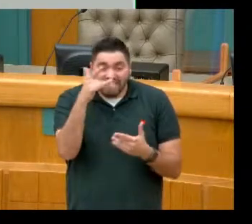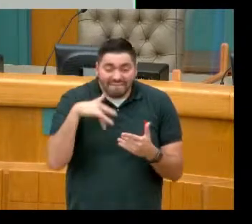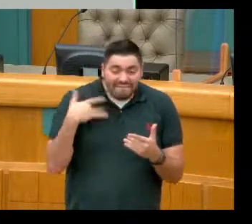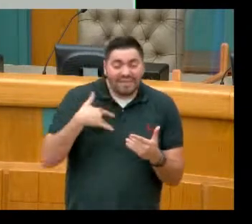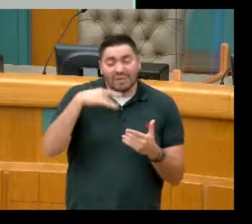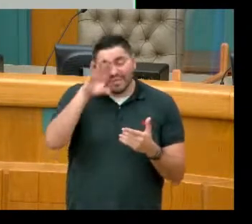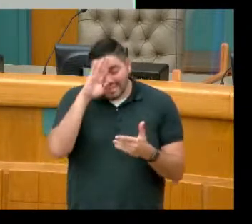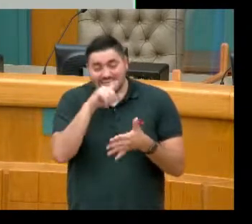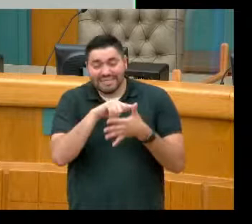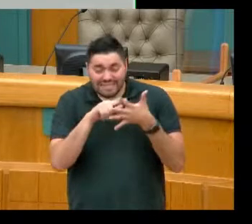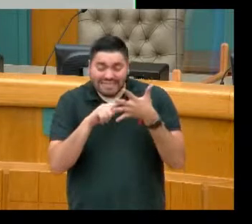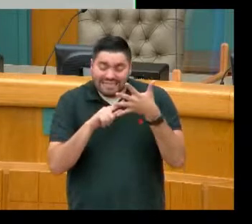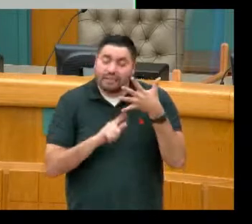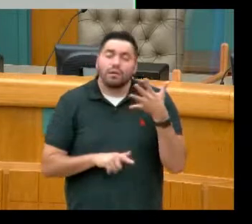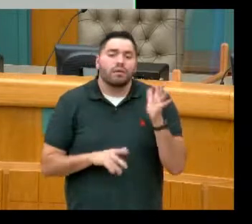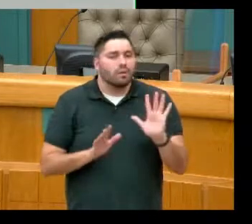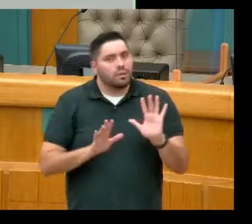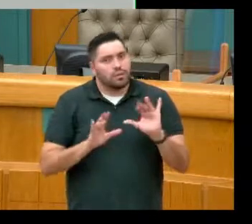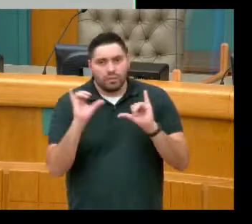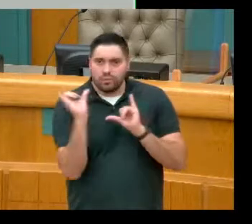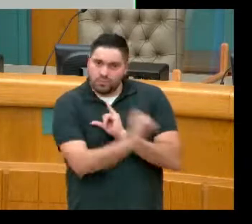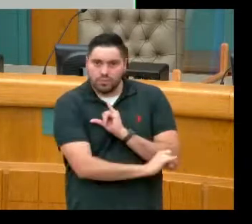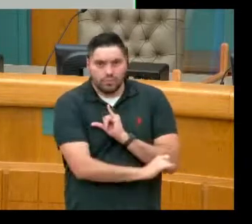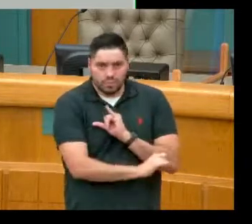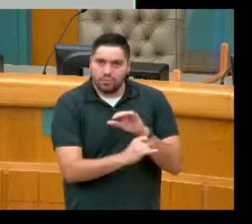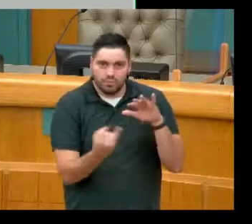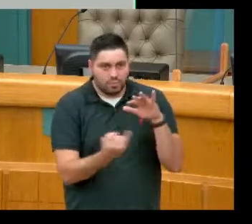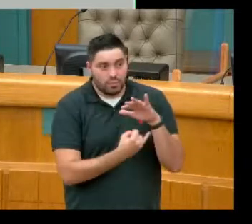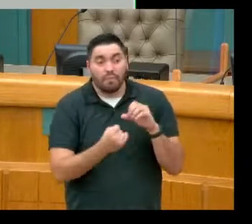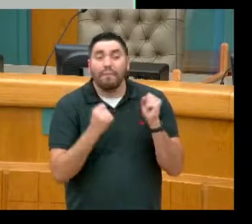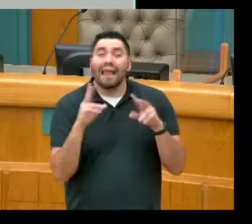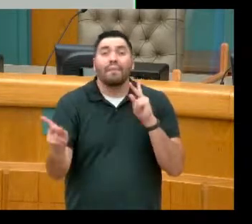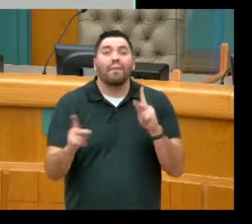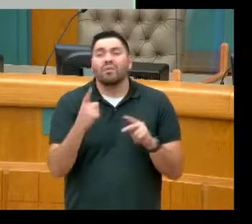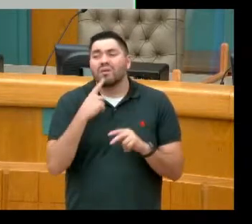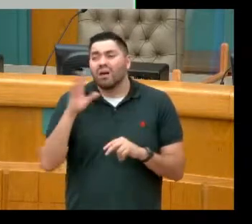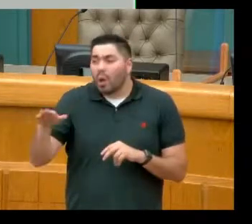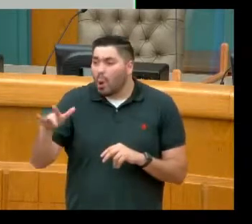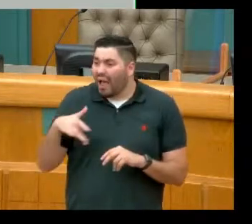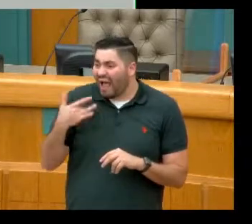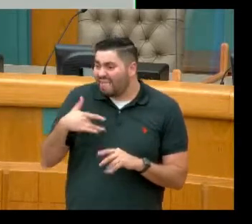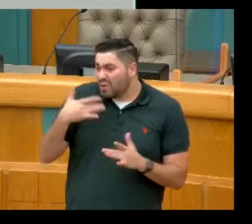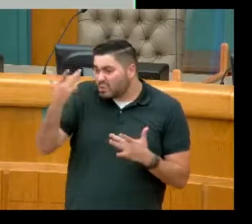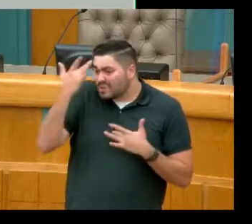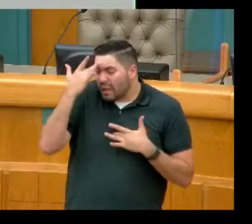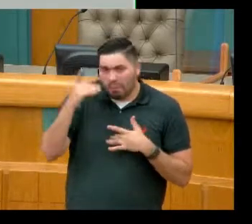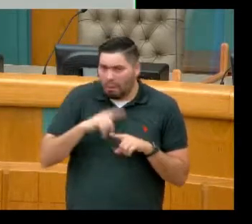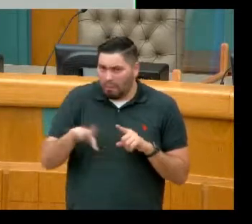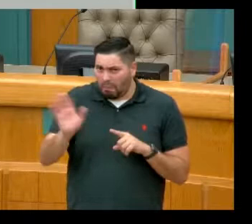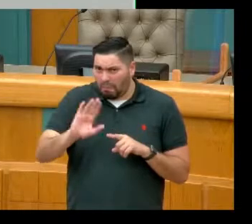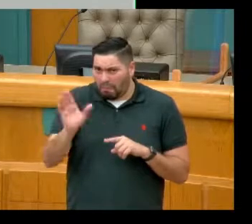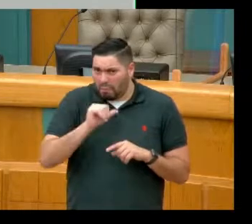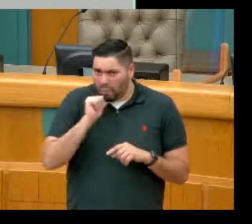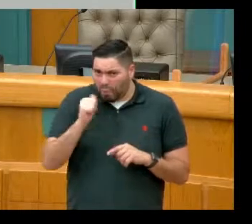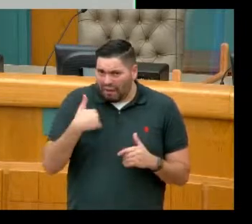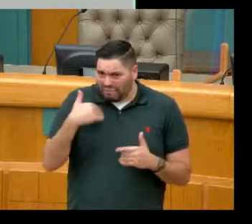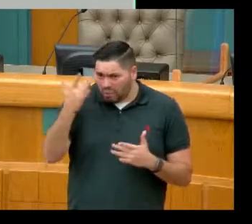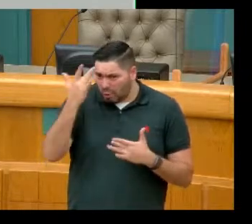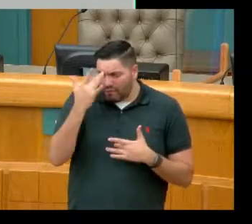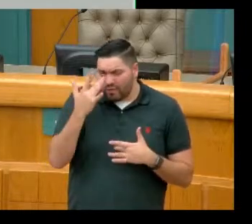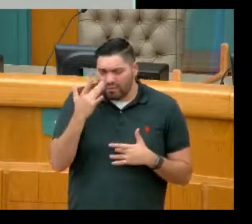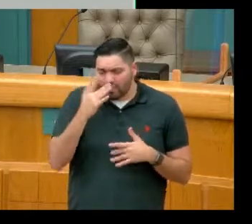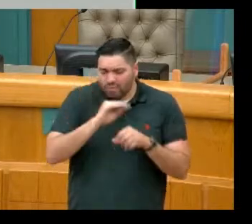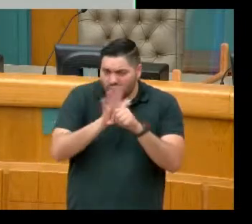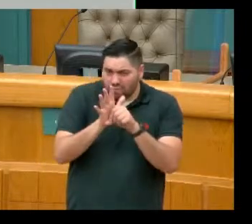you can maintain social distancing and face coverings, because with the current Open Texas guidelines, this is one of the